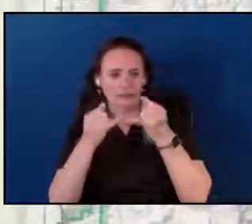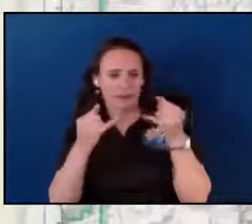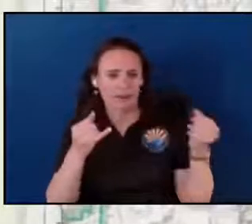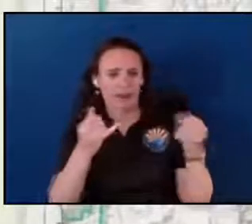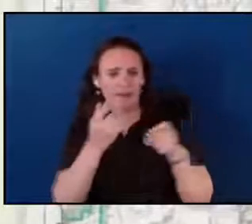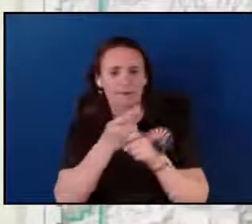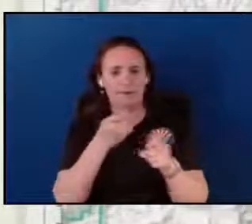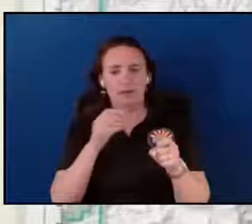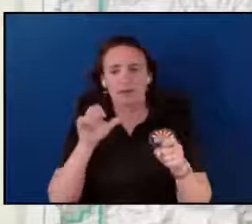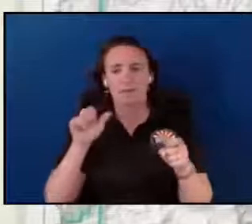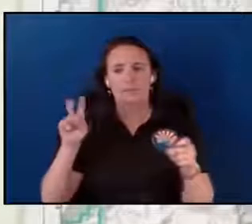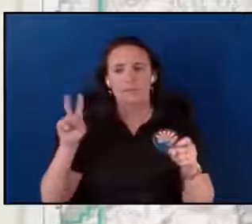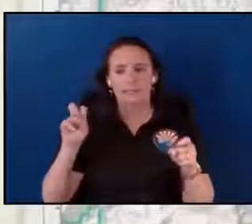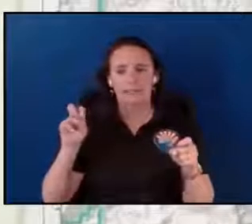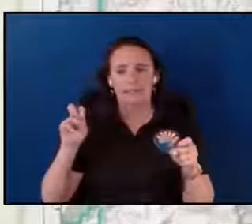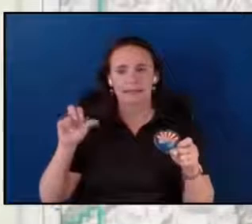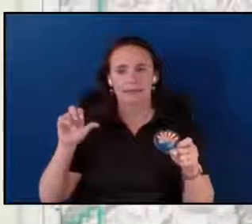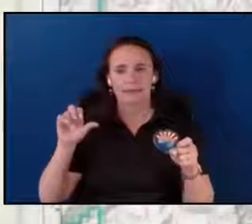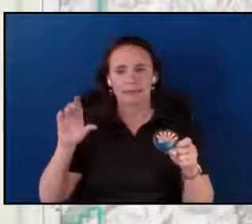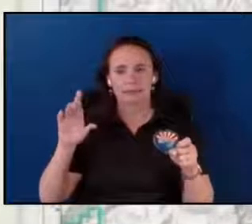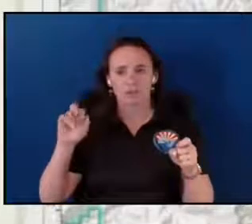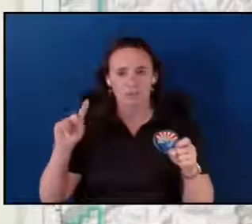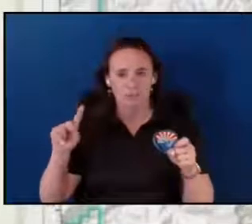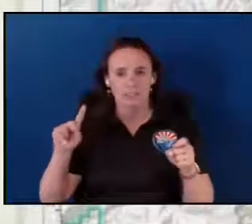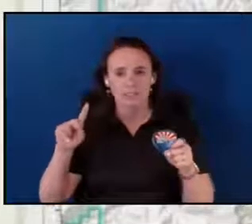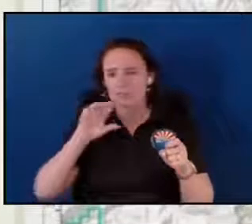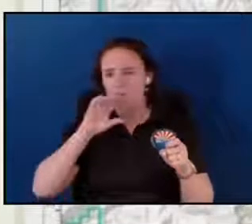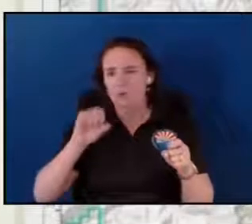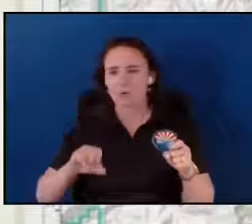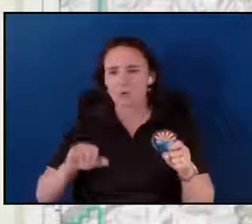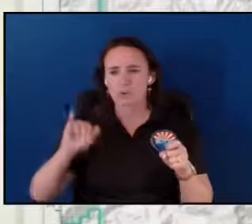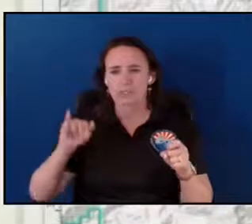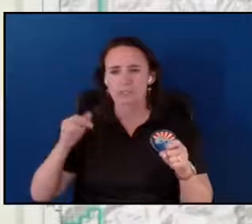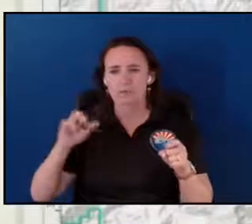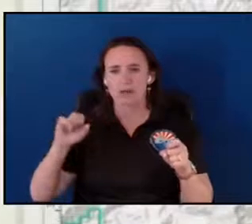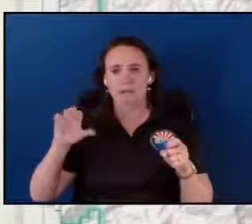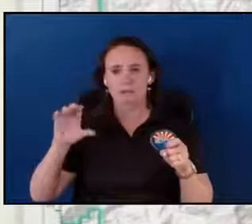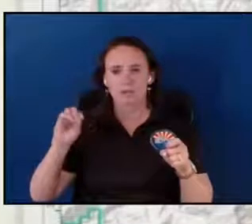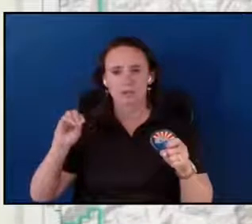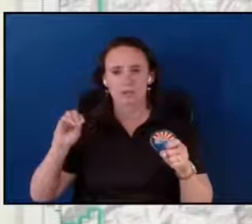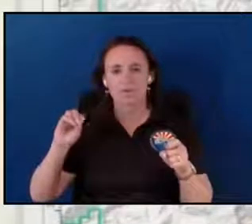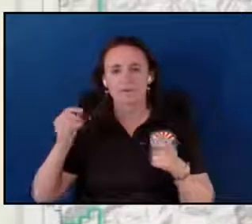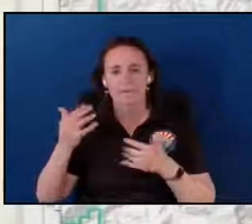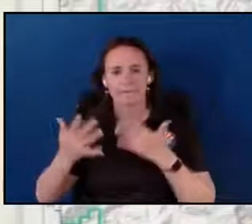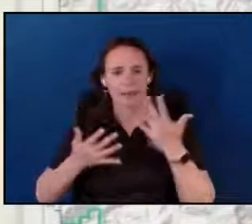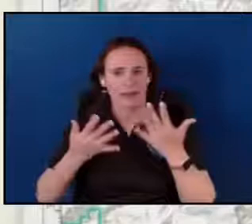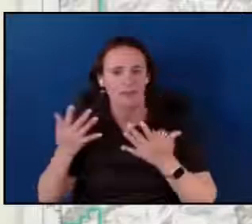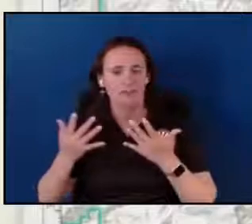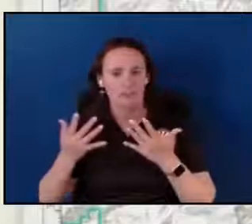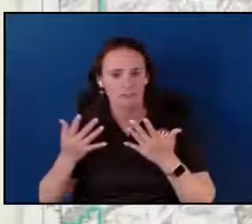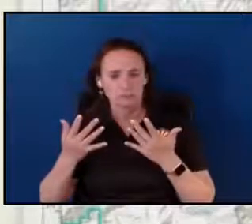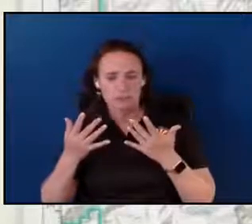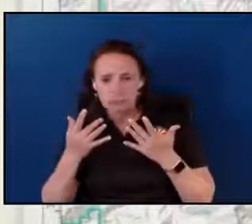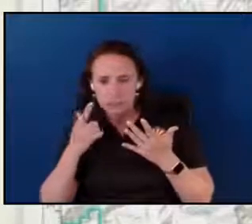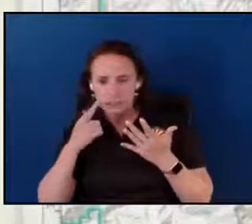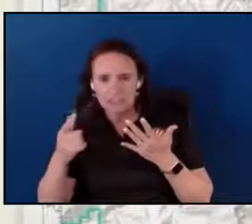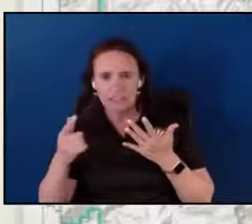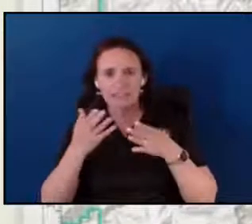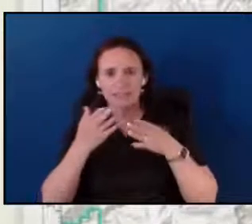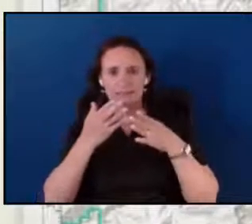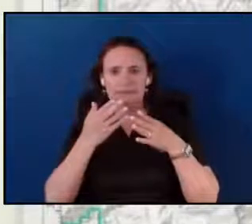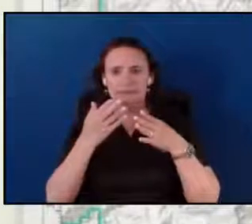into the old Harosco fire scar and then up to the divide. And they're really taking a look at that.